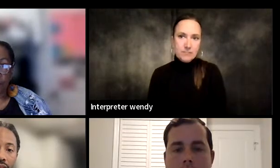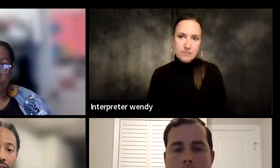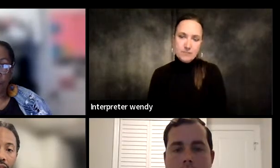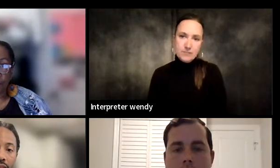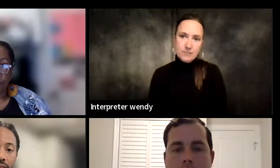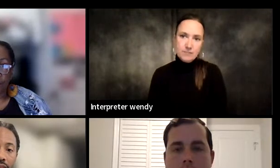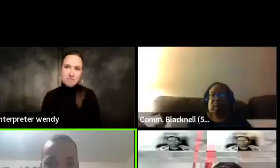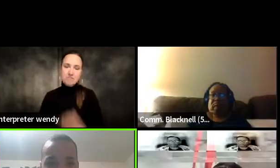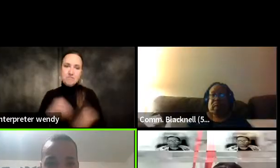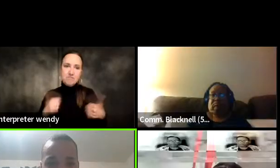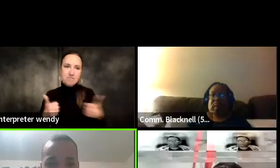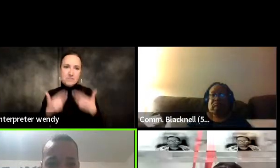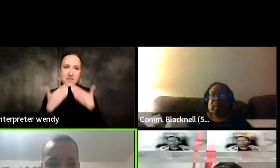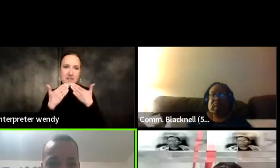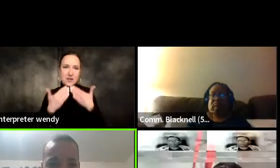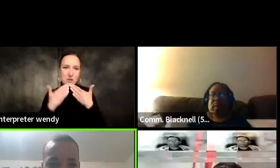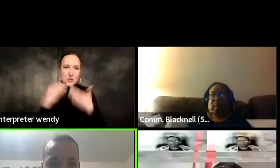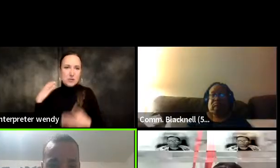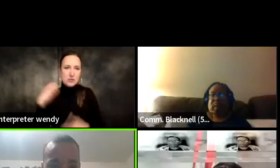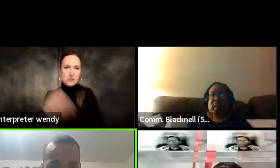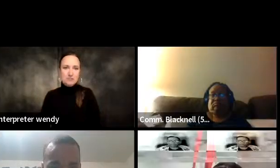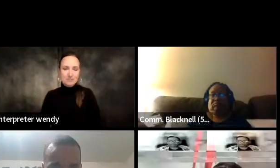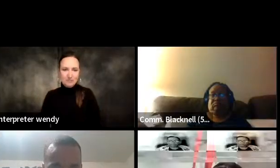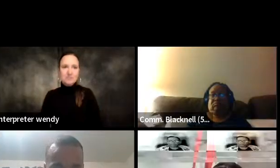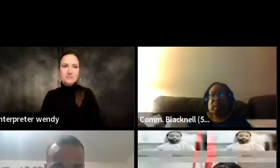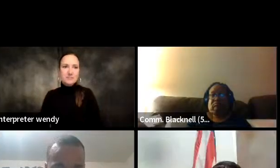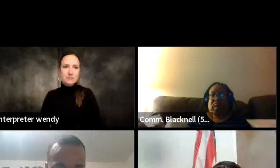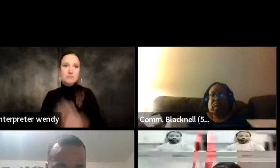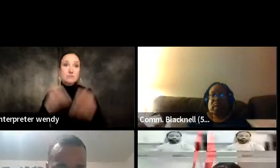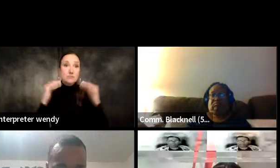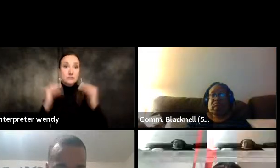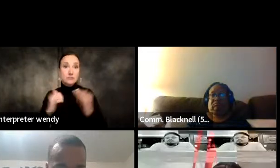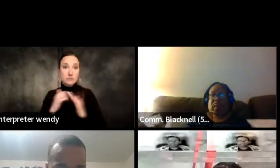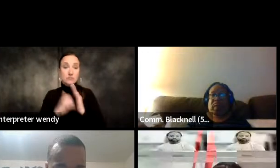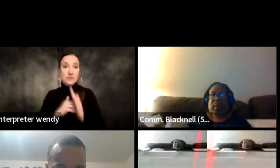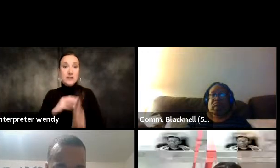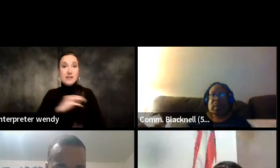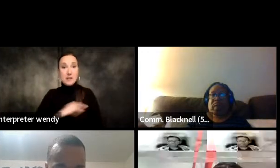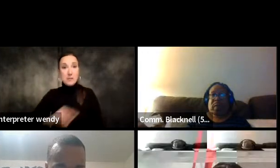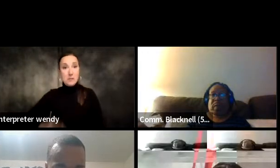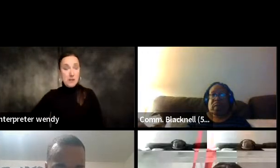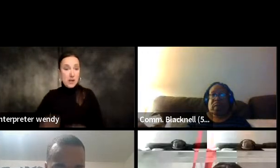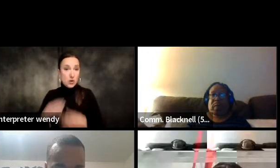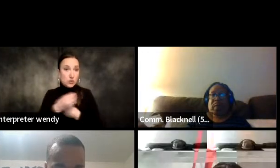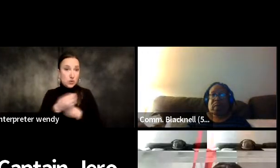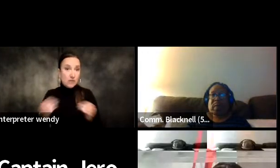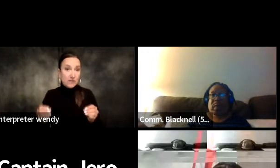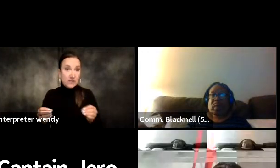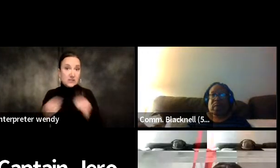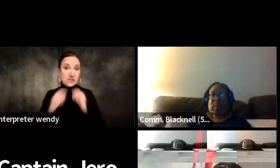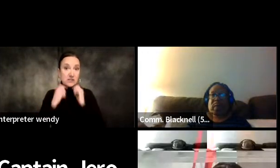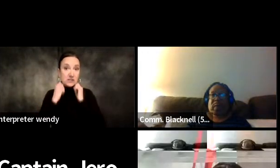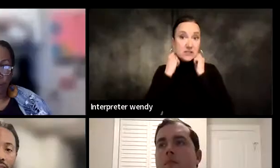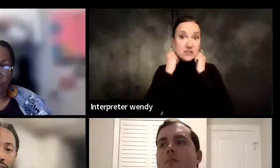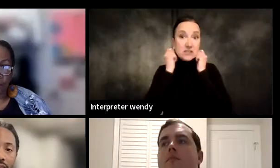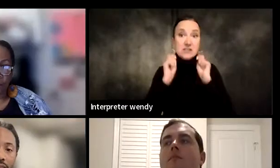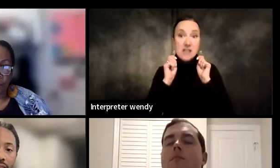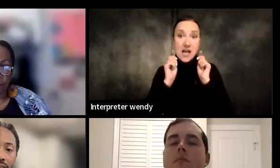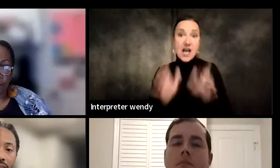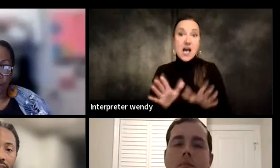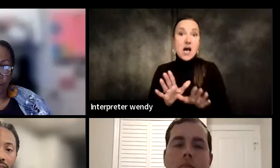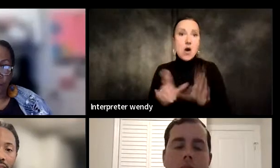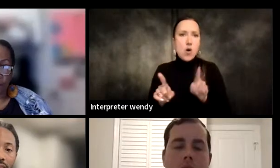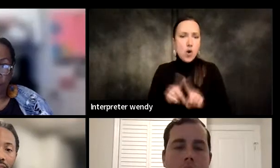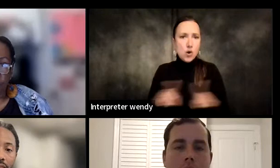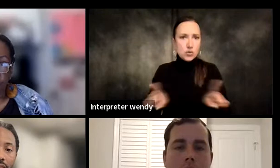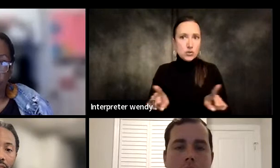No problem. Thank you, Commissioner. Thank you. Thank you. Next up, we have the mayor's office. And we're also